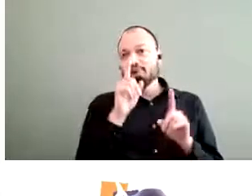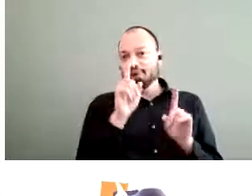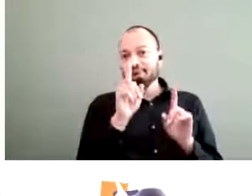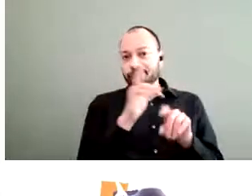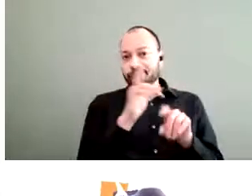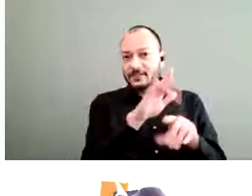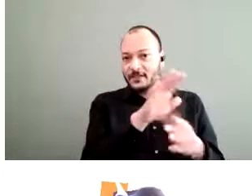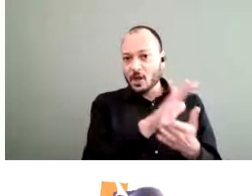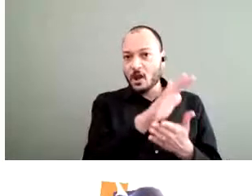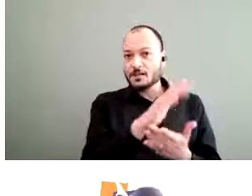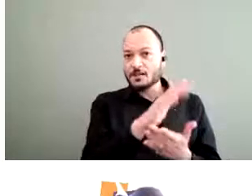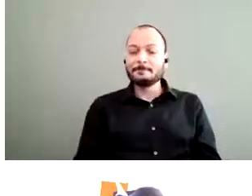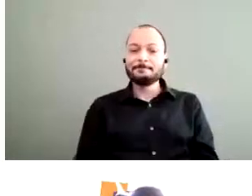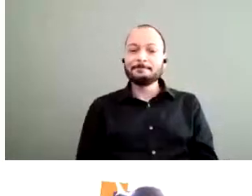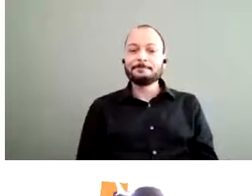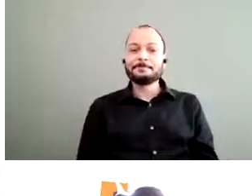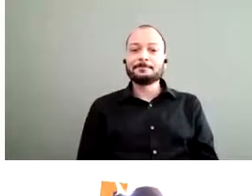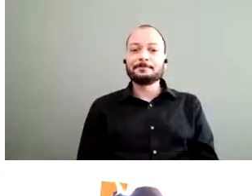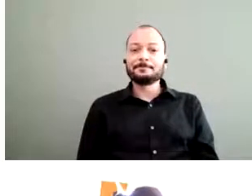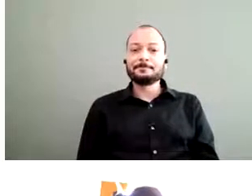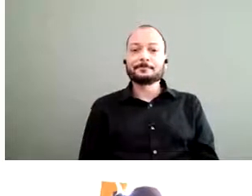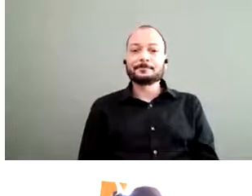Then we'll go to the next.